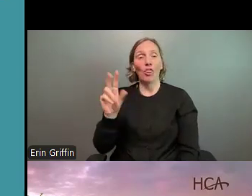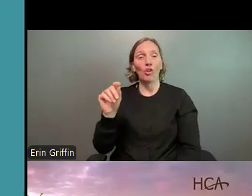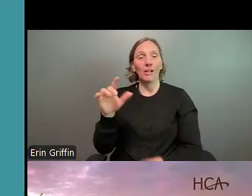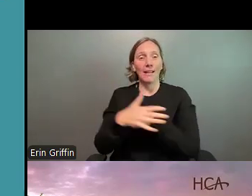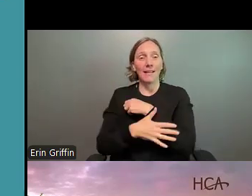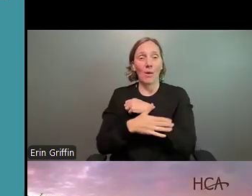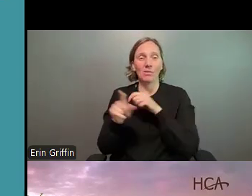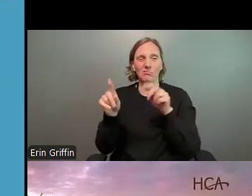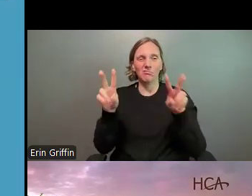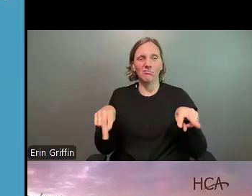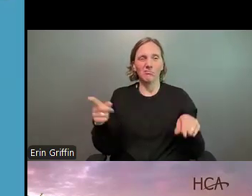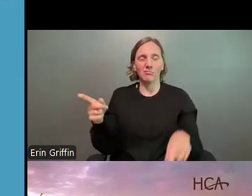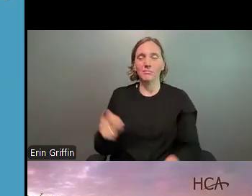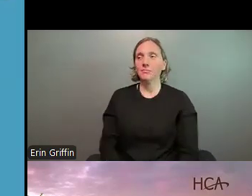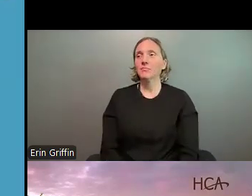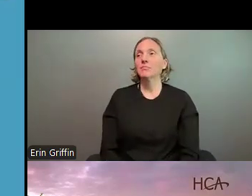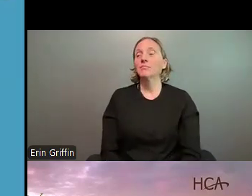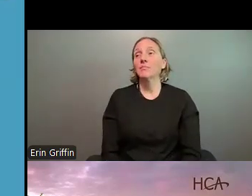Next slide, please.